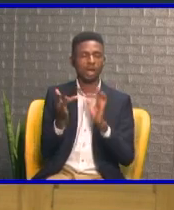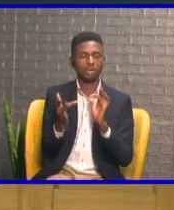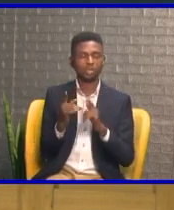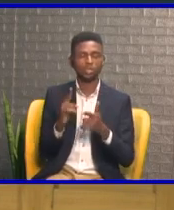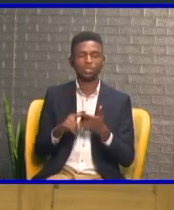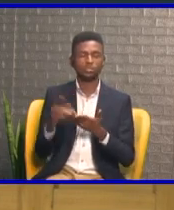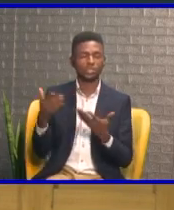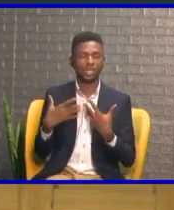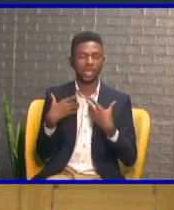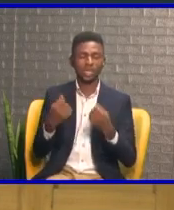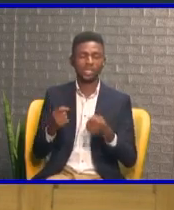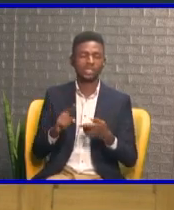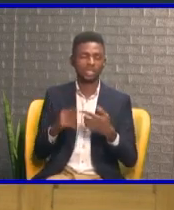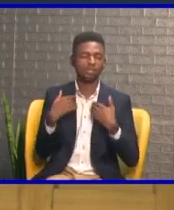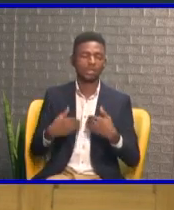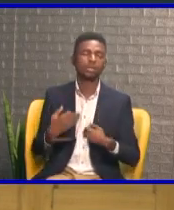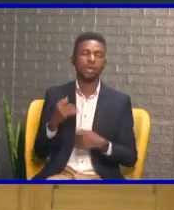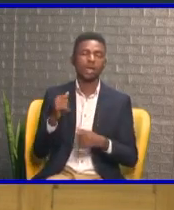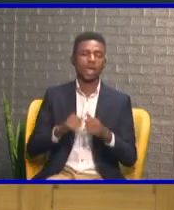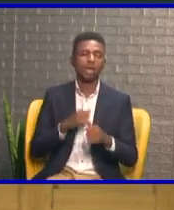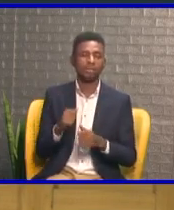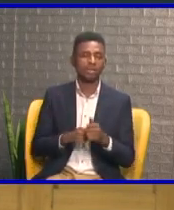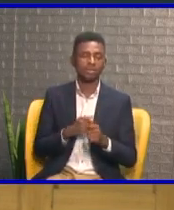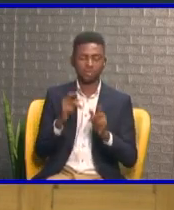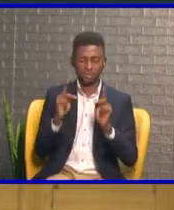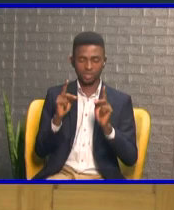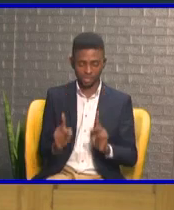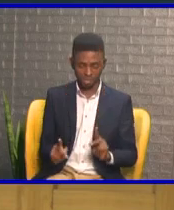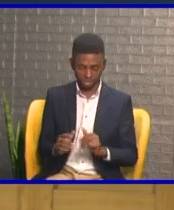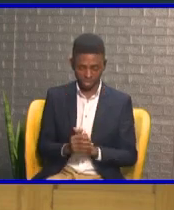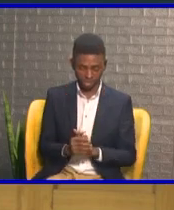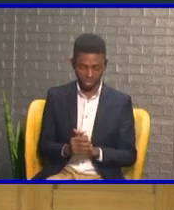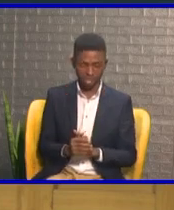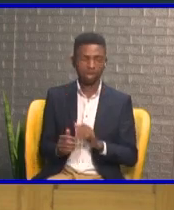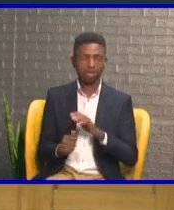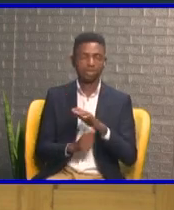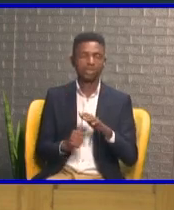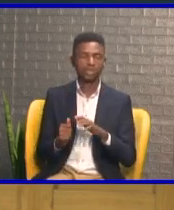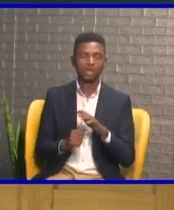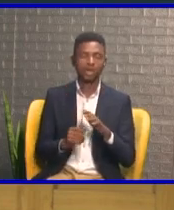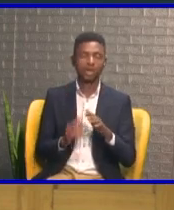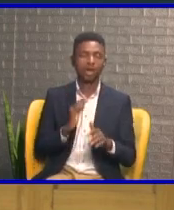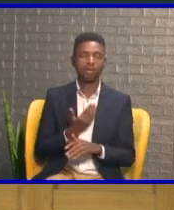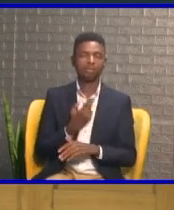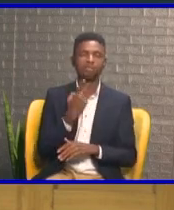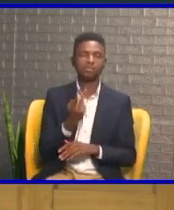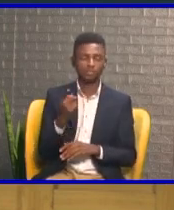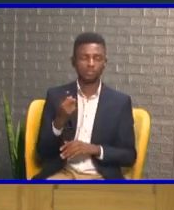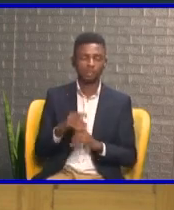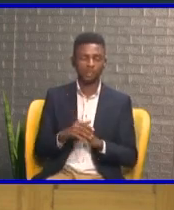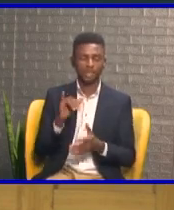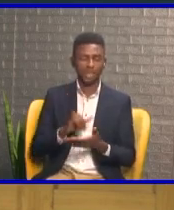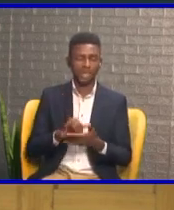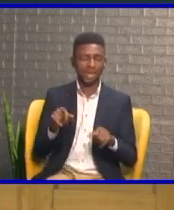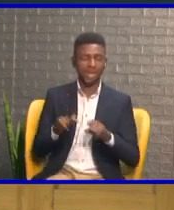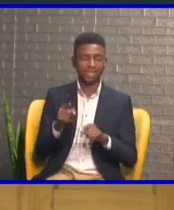healing into the bodies of every single person under the sound of my voice, that as they eat of